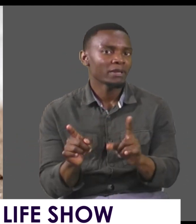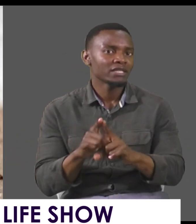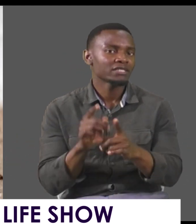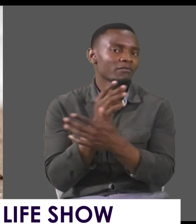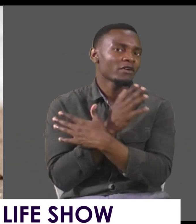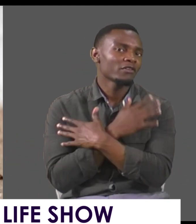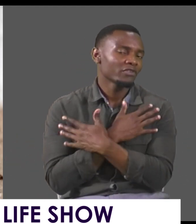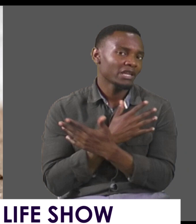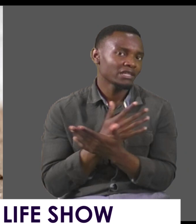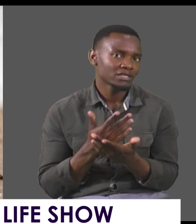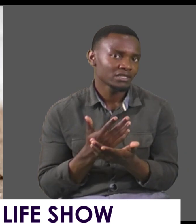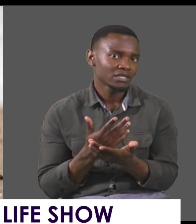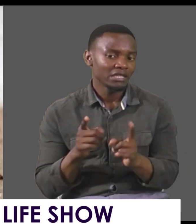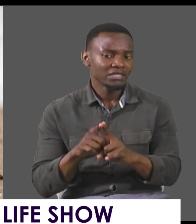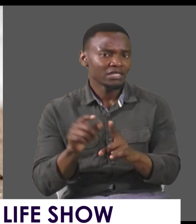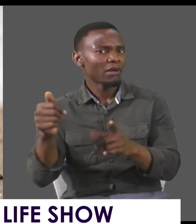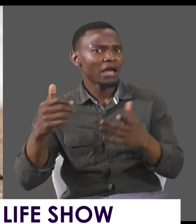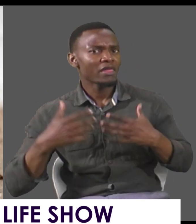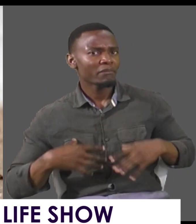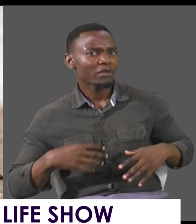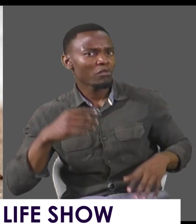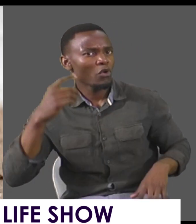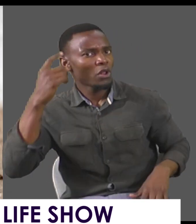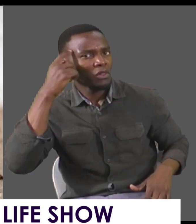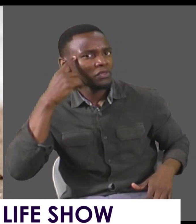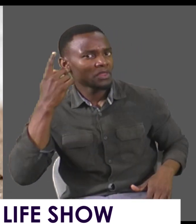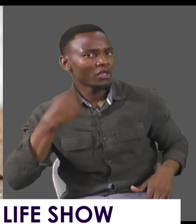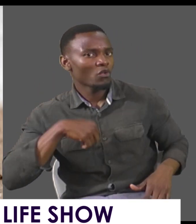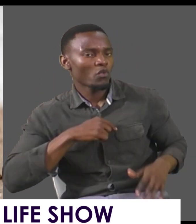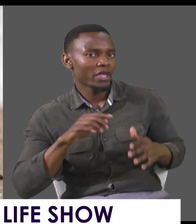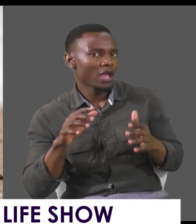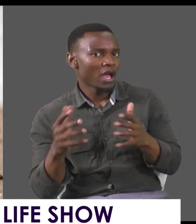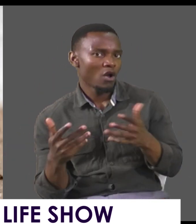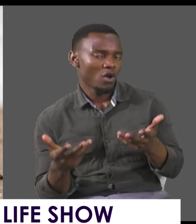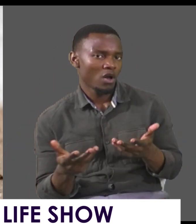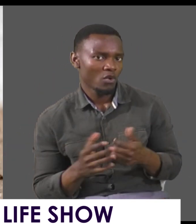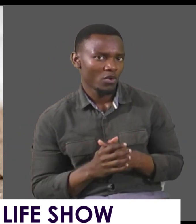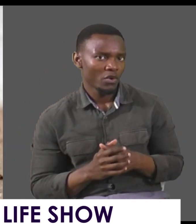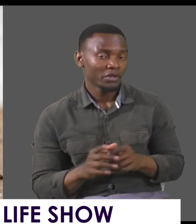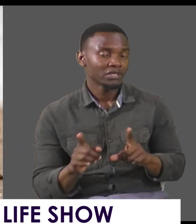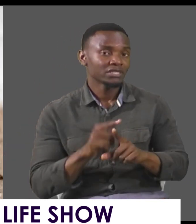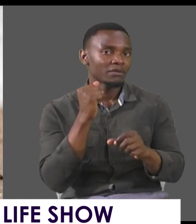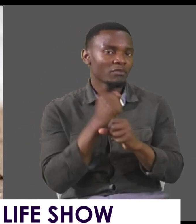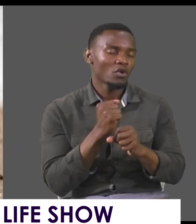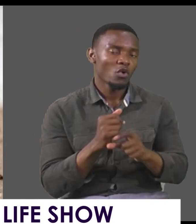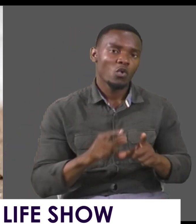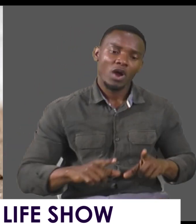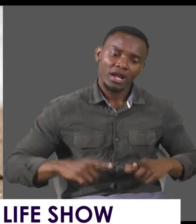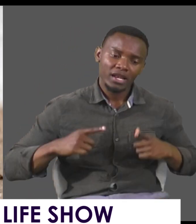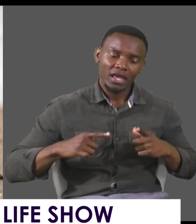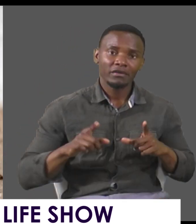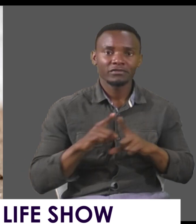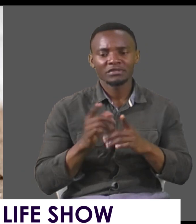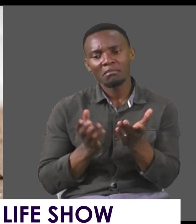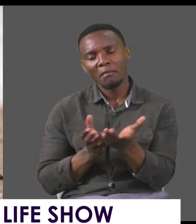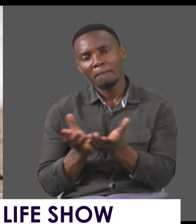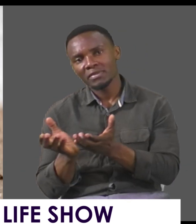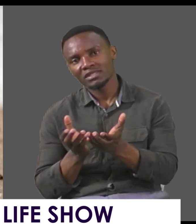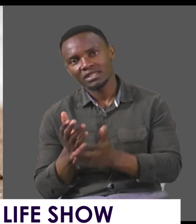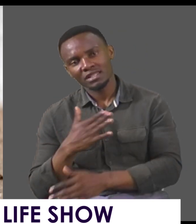people perceive us. Maybe even our work life, our